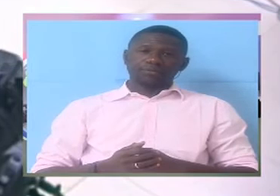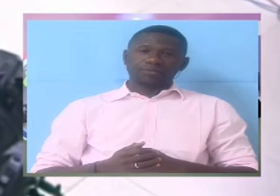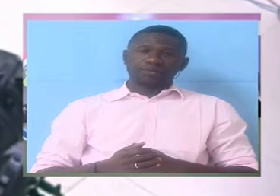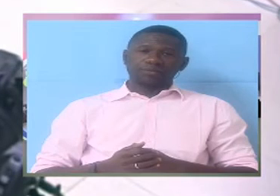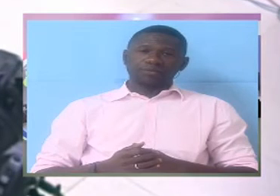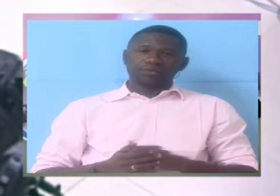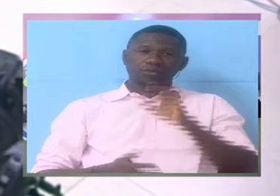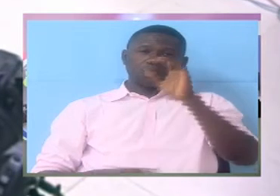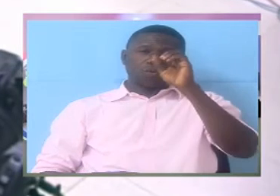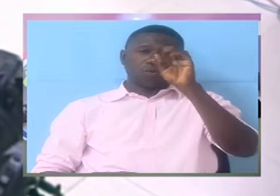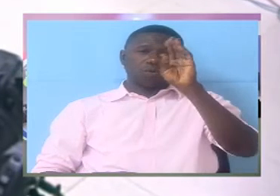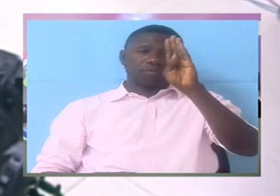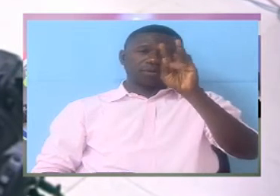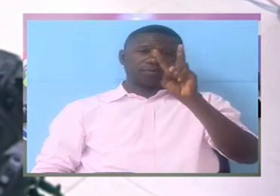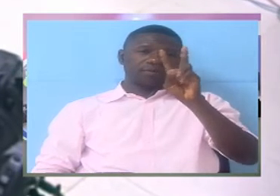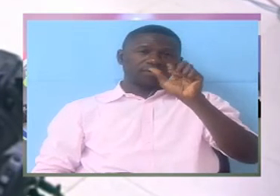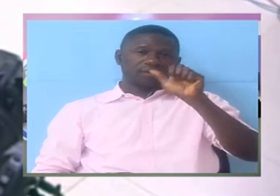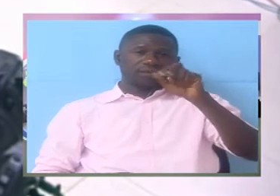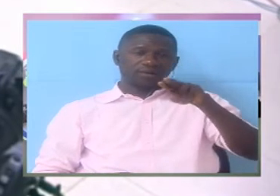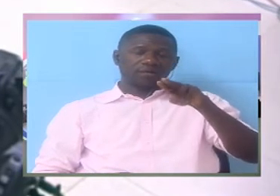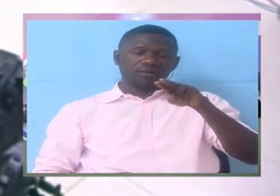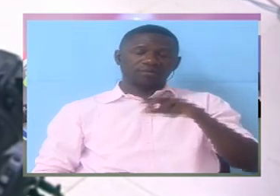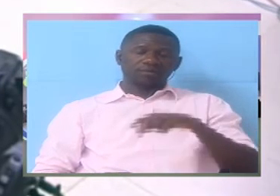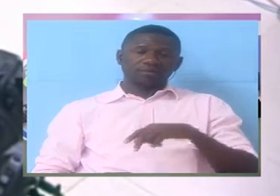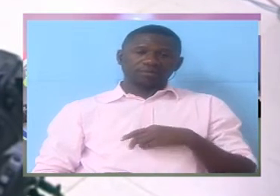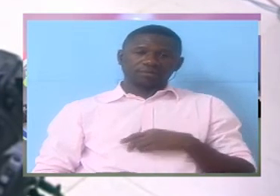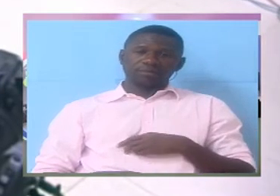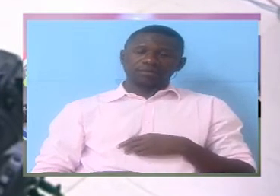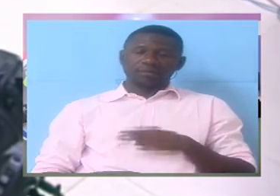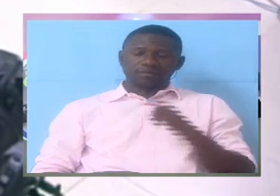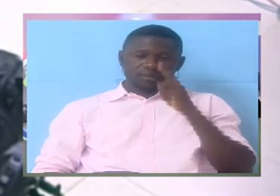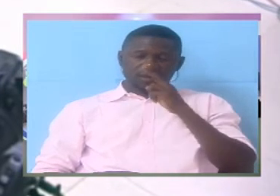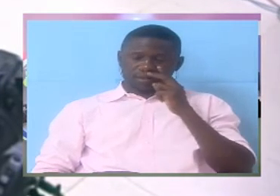Obi-Wan, can we play the